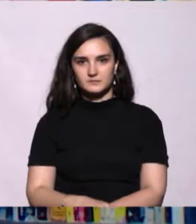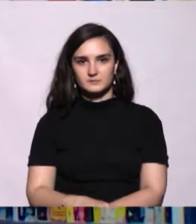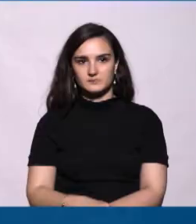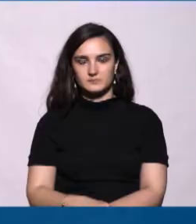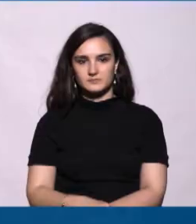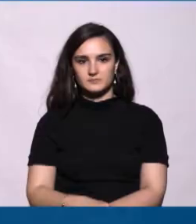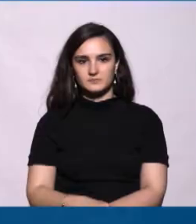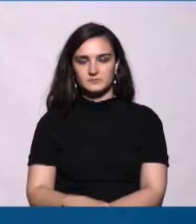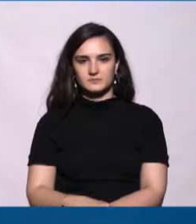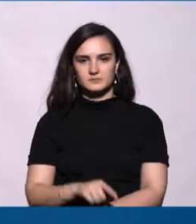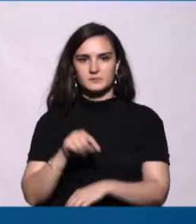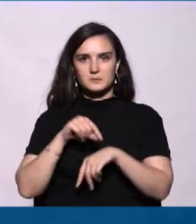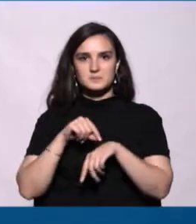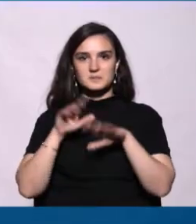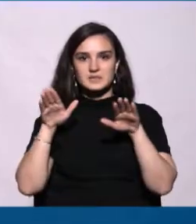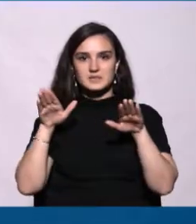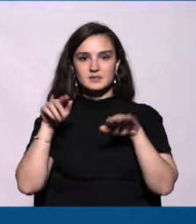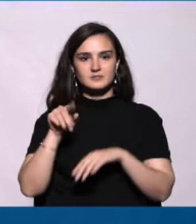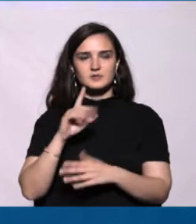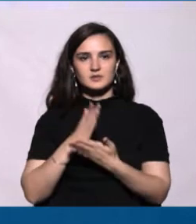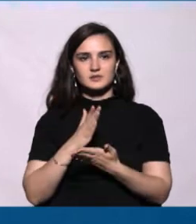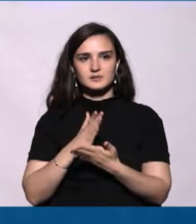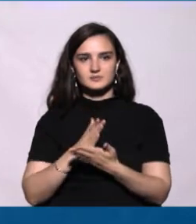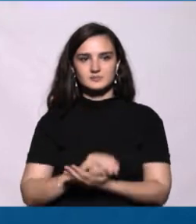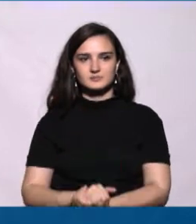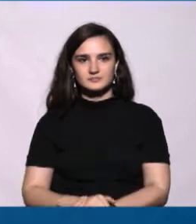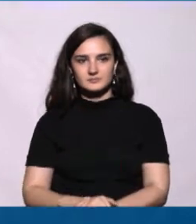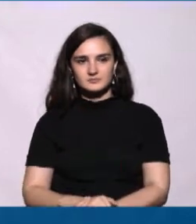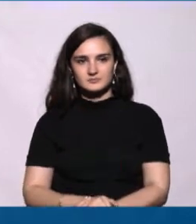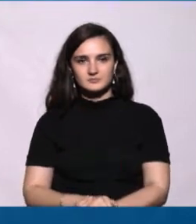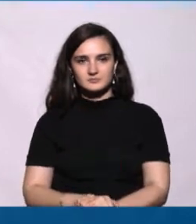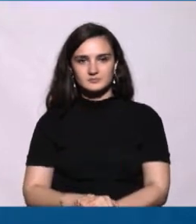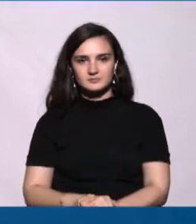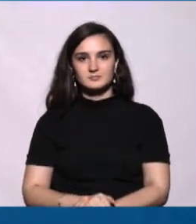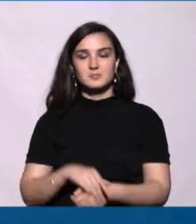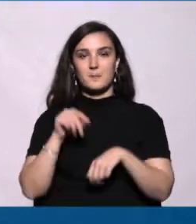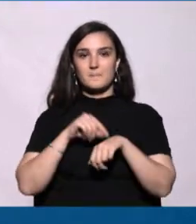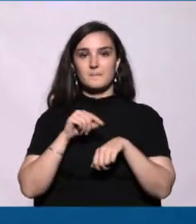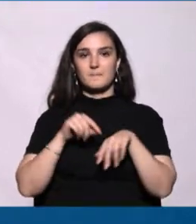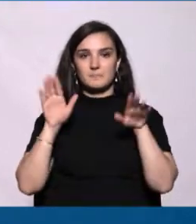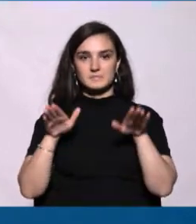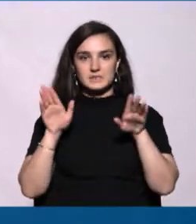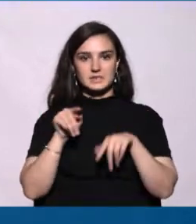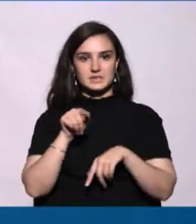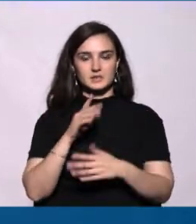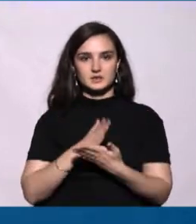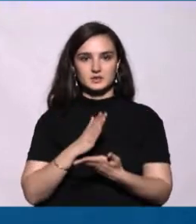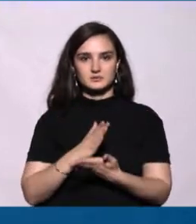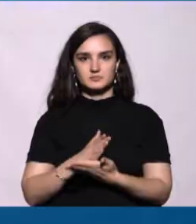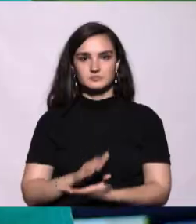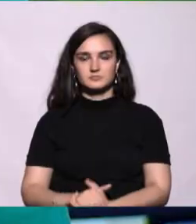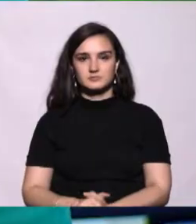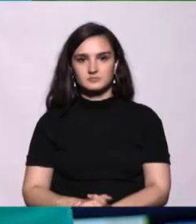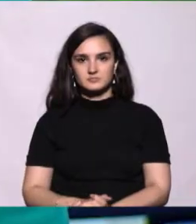Bzzz. What is it? Oh, it's an insect. Insect.